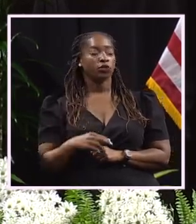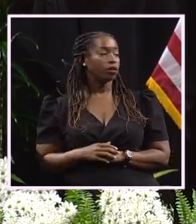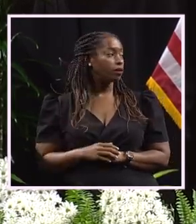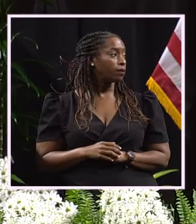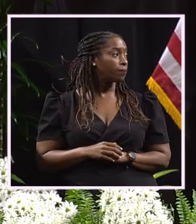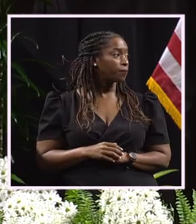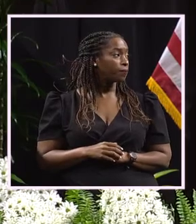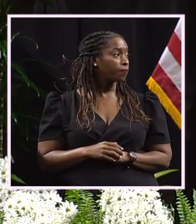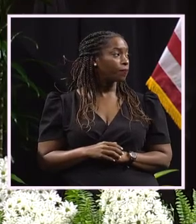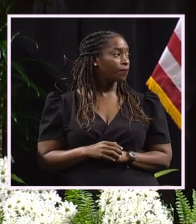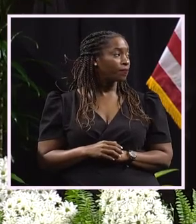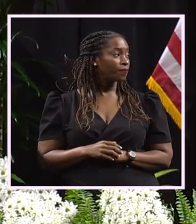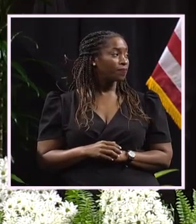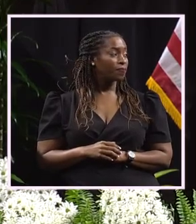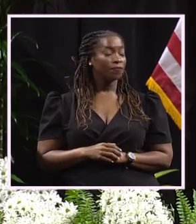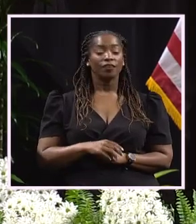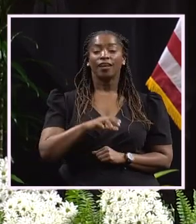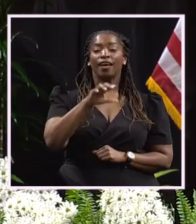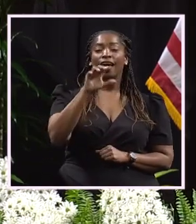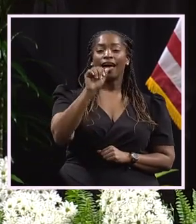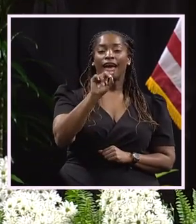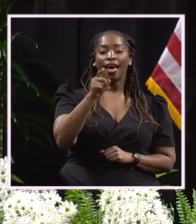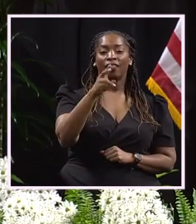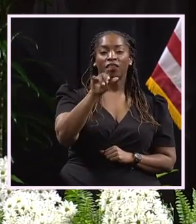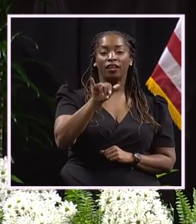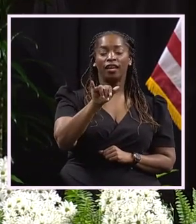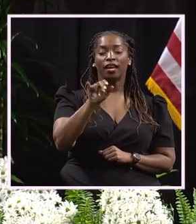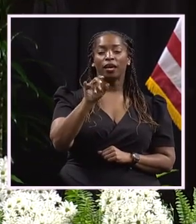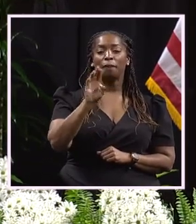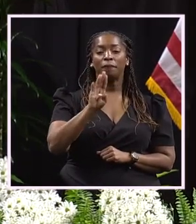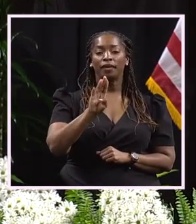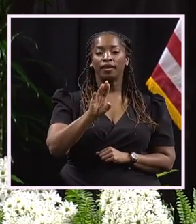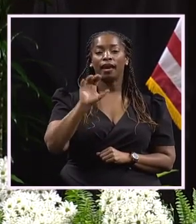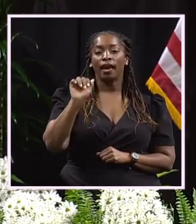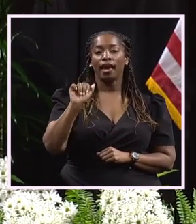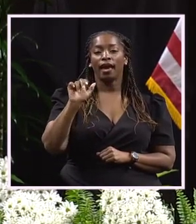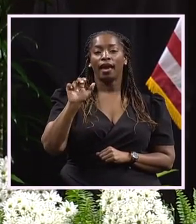Averett. Anthony B. Averett.